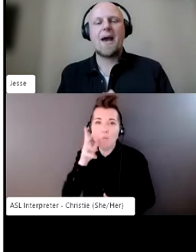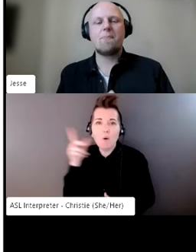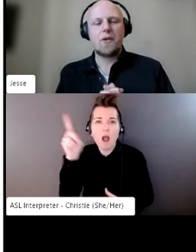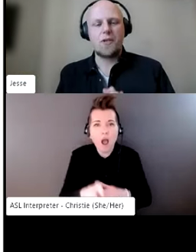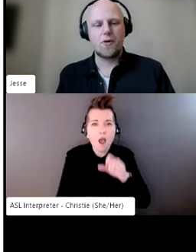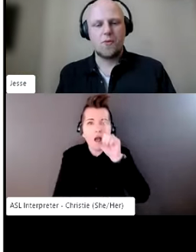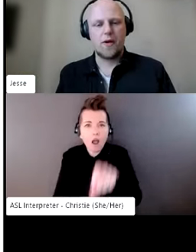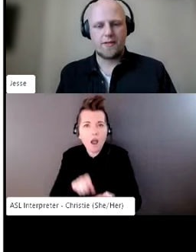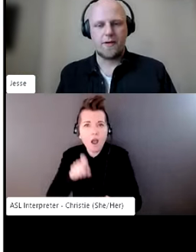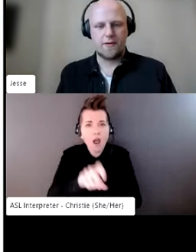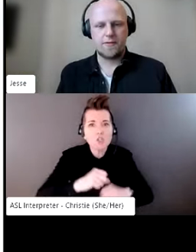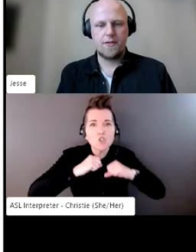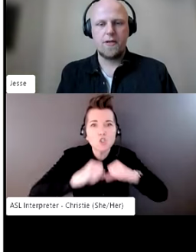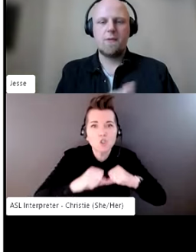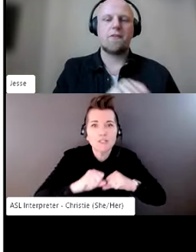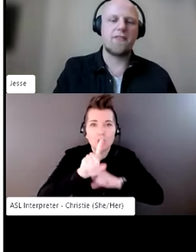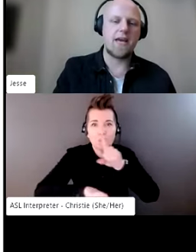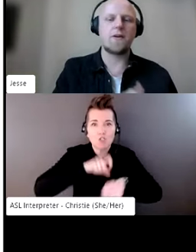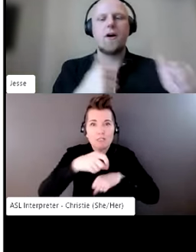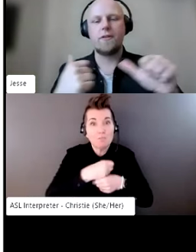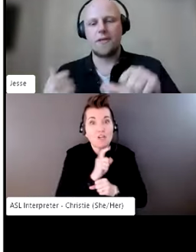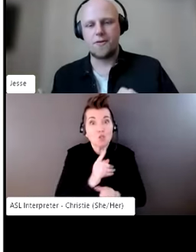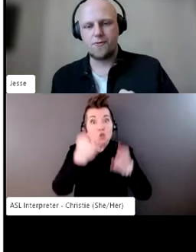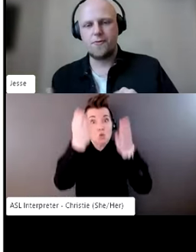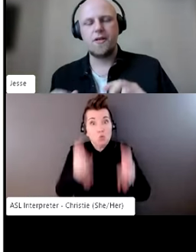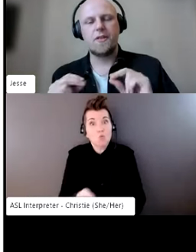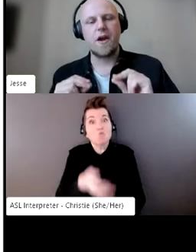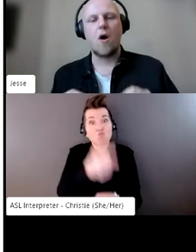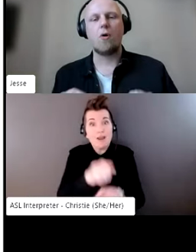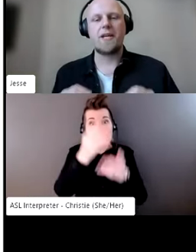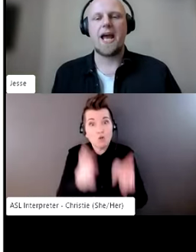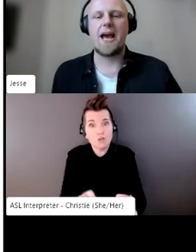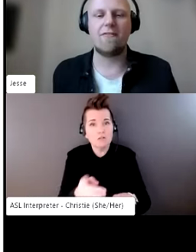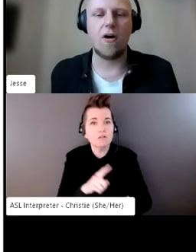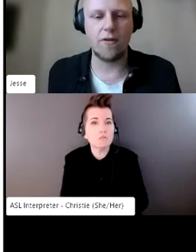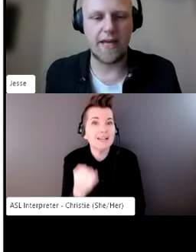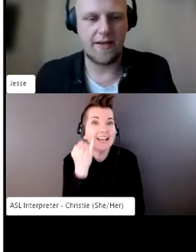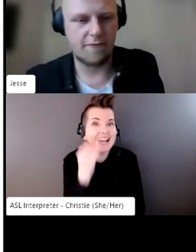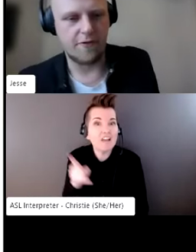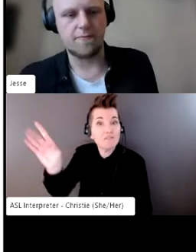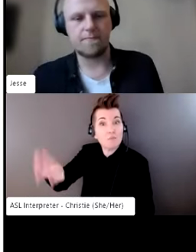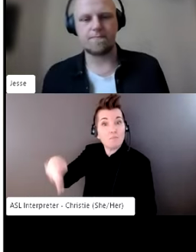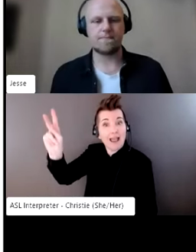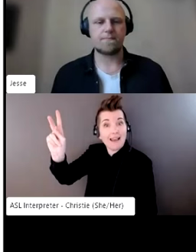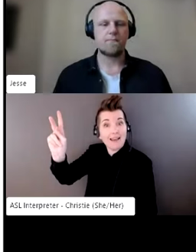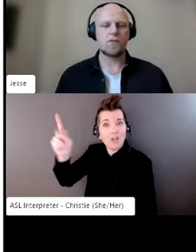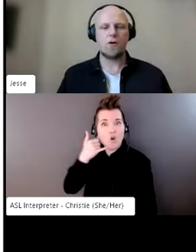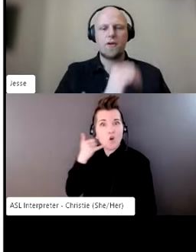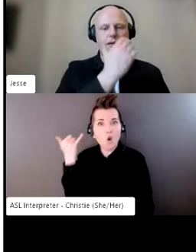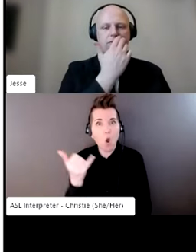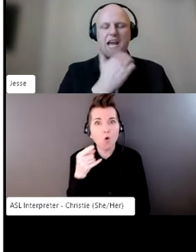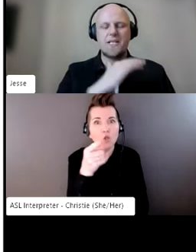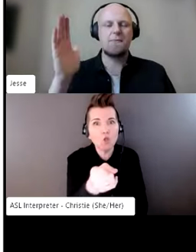That happens when you're the one that calls. But if they are calling you, they already have all that info.